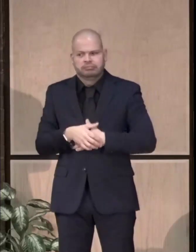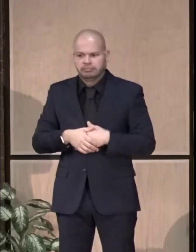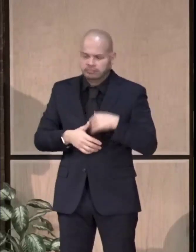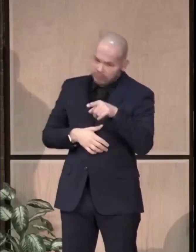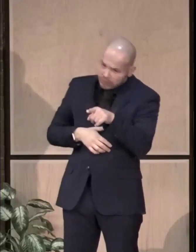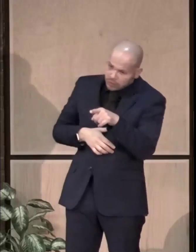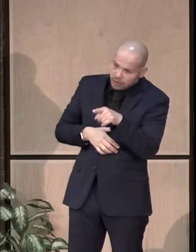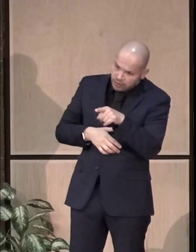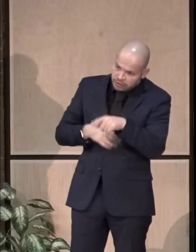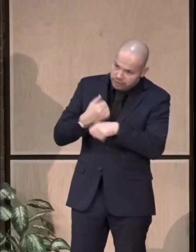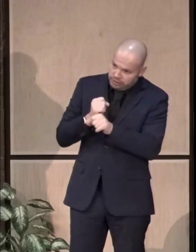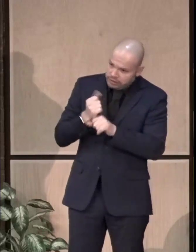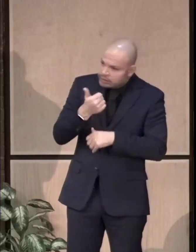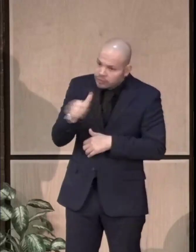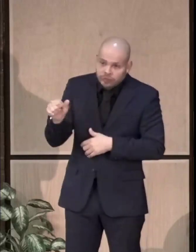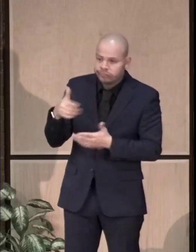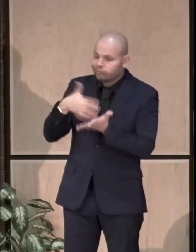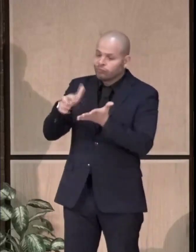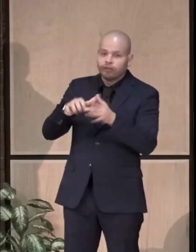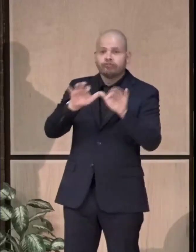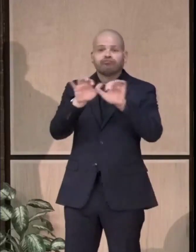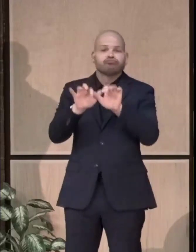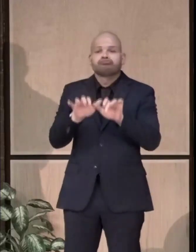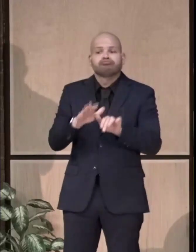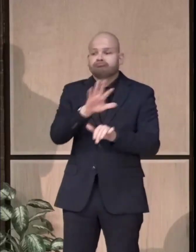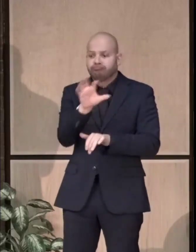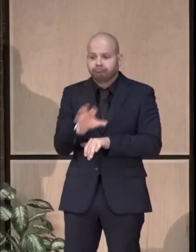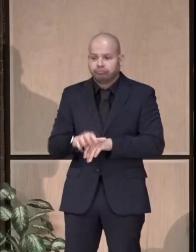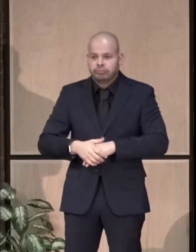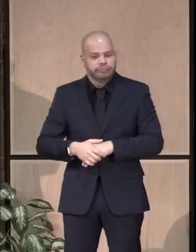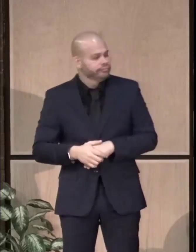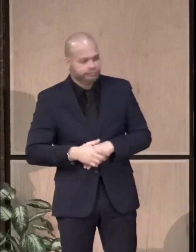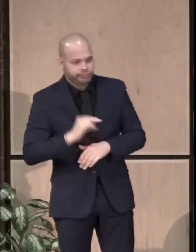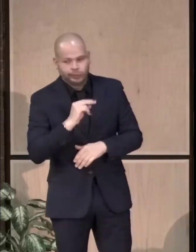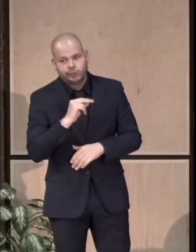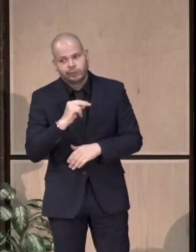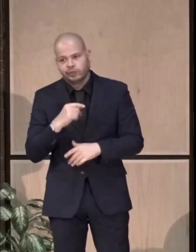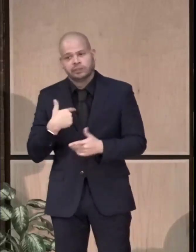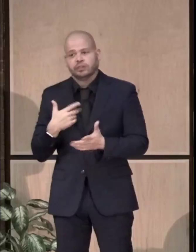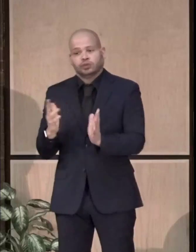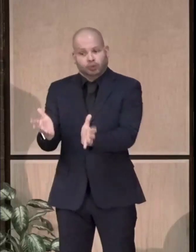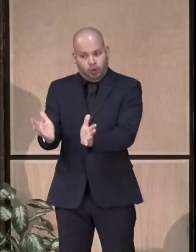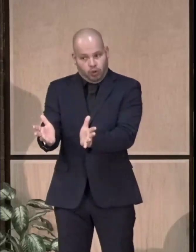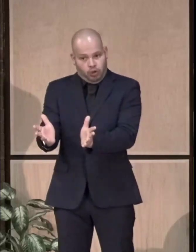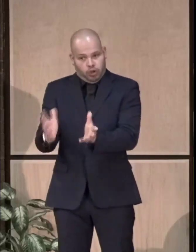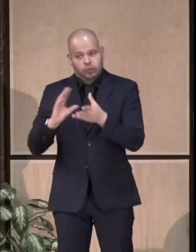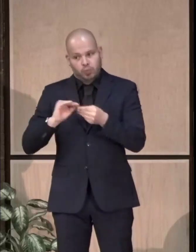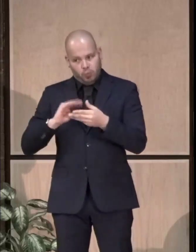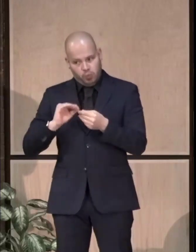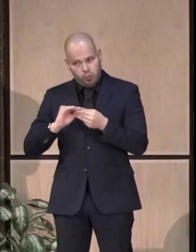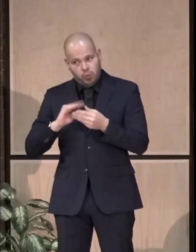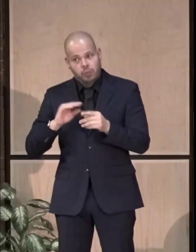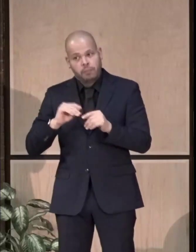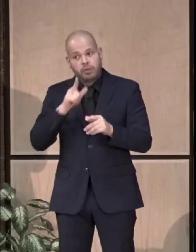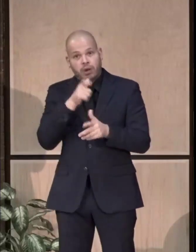drafting? Of this? Yes. No, I was just a part of conversations and how this was created. My information